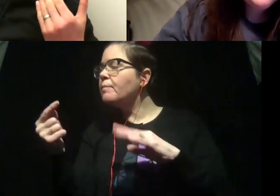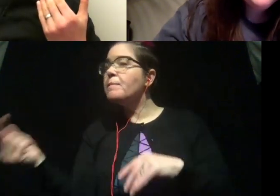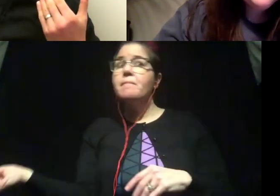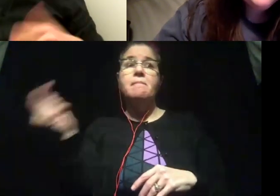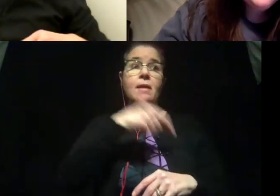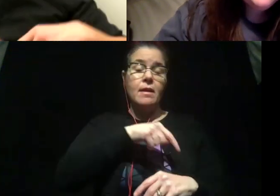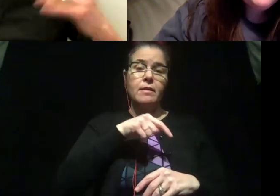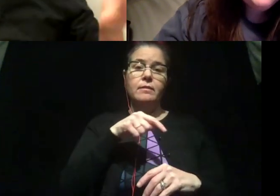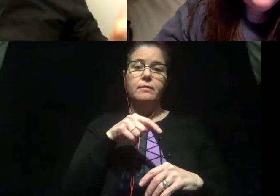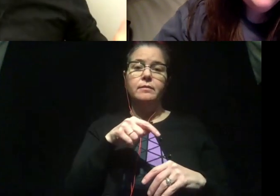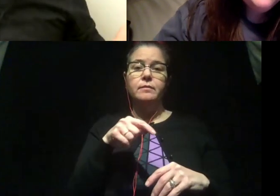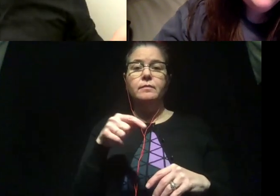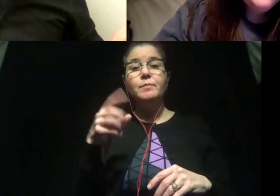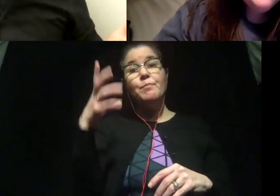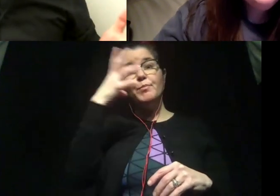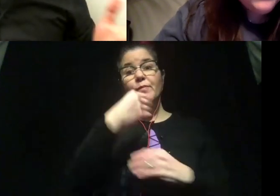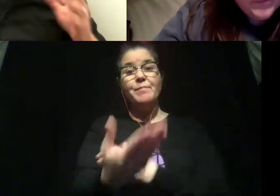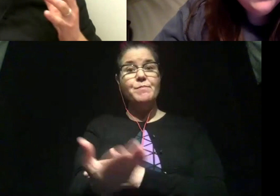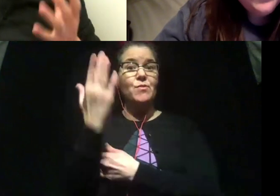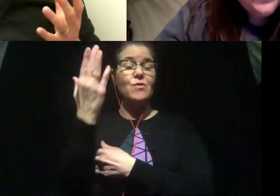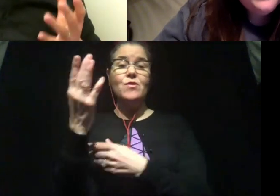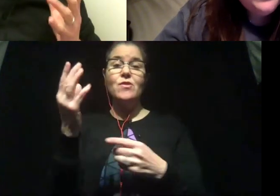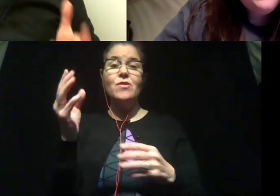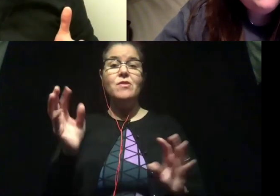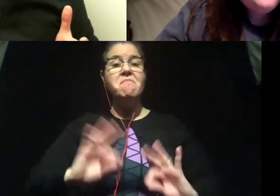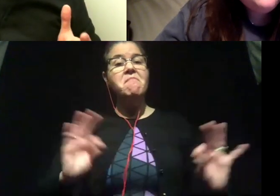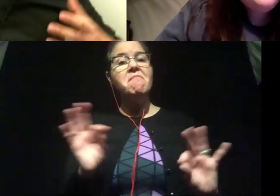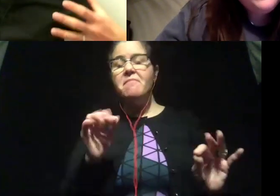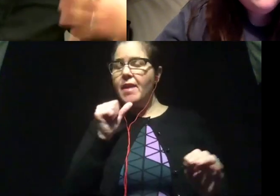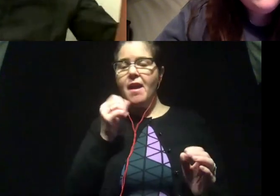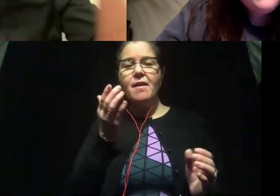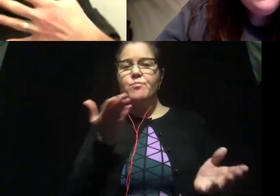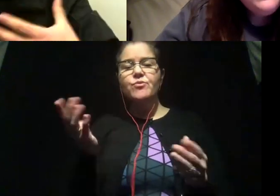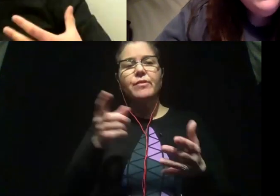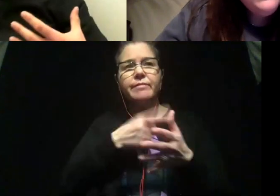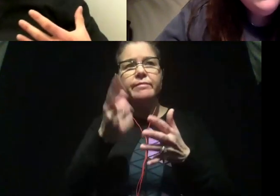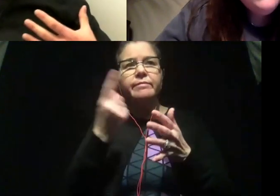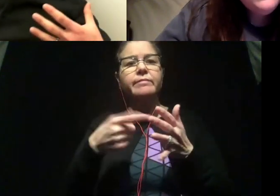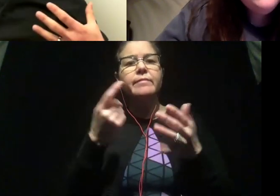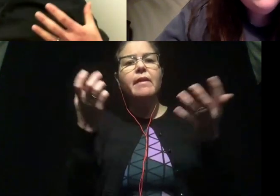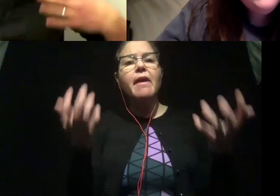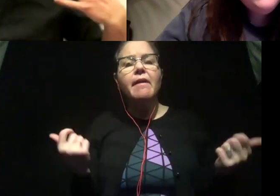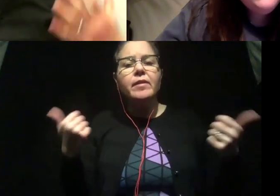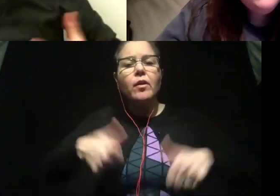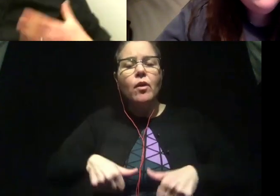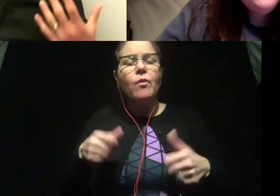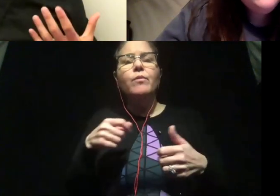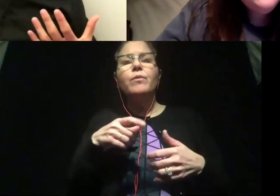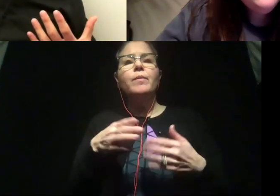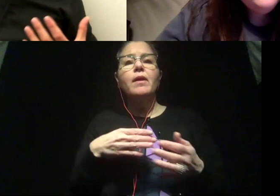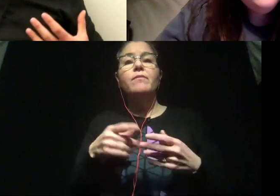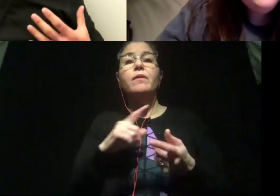back. And it's beautiful in the morning, and they didn't take enough stuff. So they didn't take like the really big heavy coat. But then the